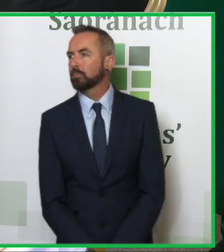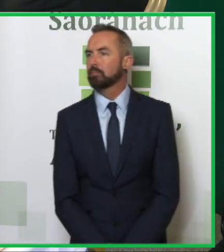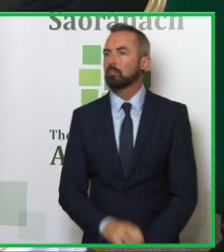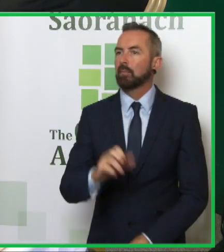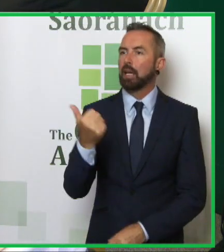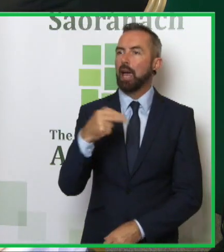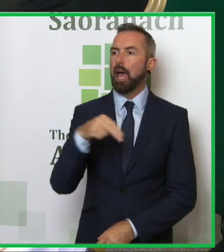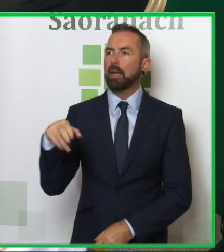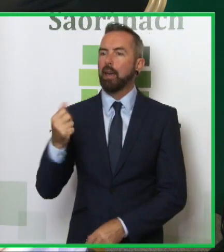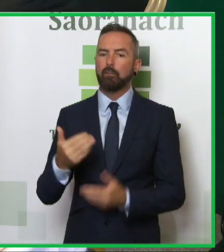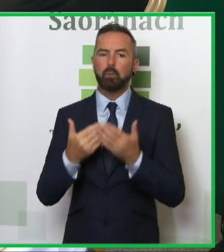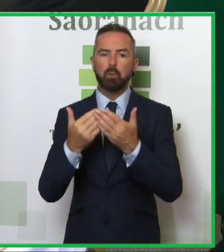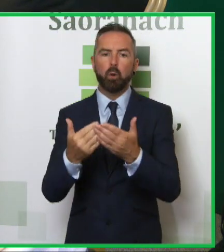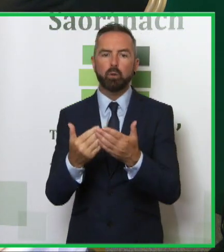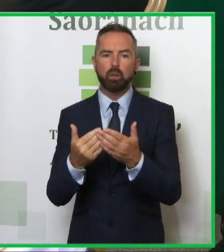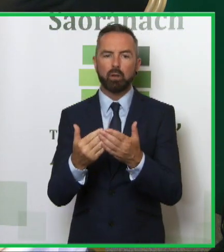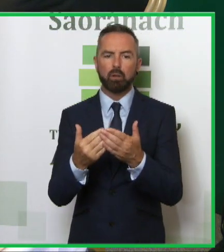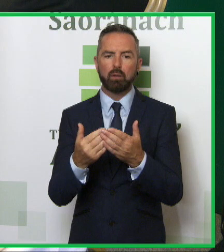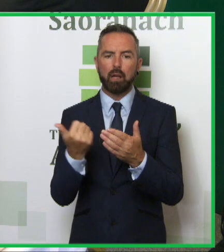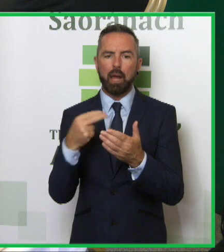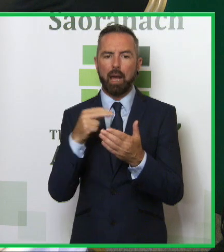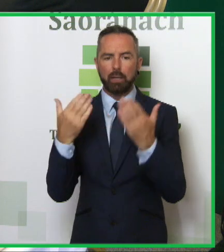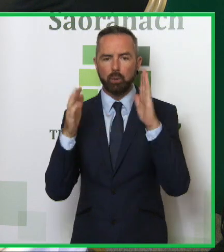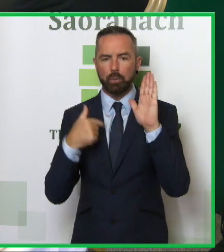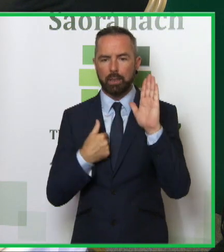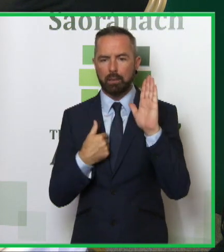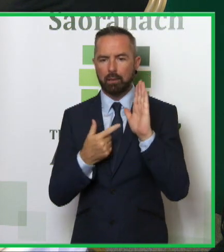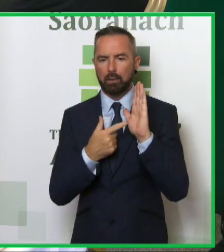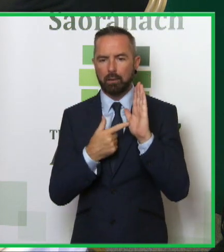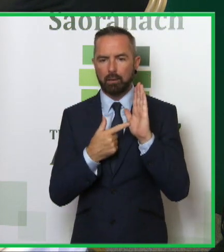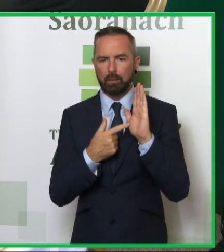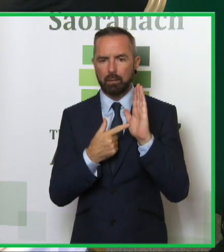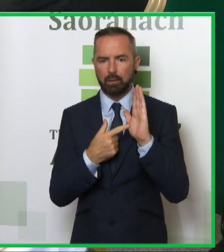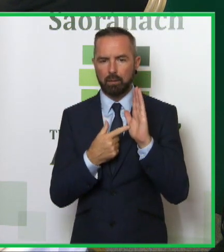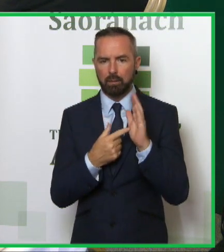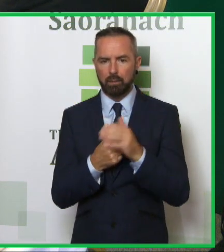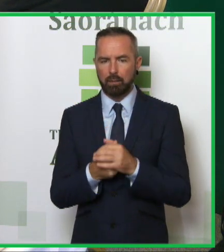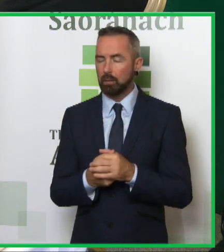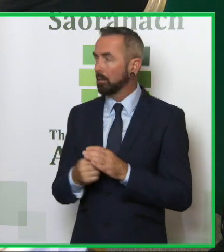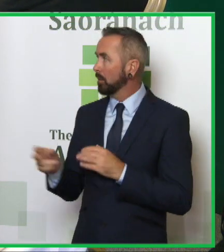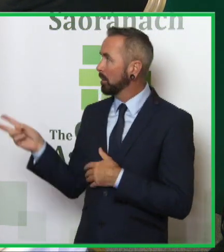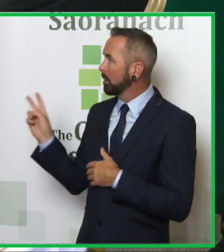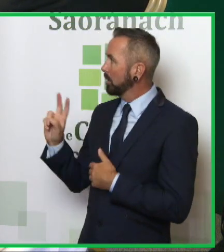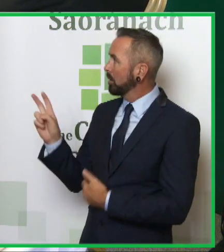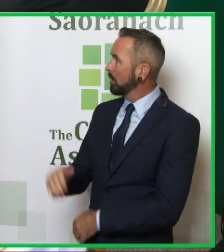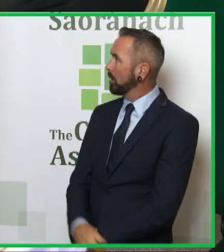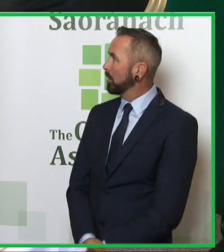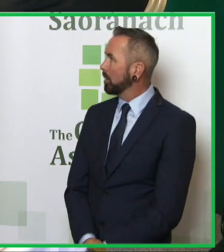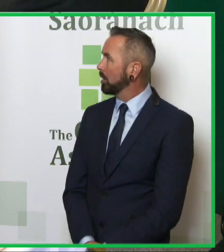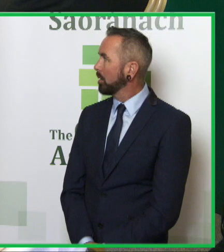proposal here, or somebody has come up with a proposal that Anna's shown me, which reads as follows. And